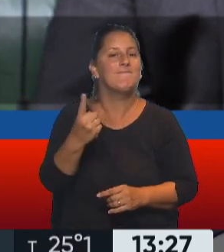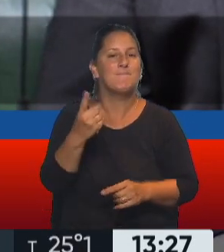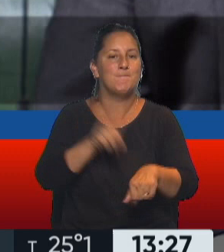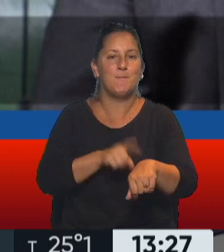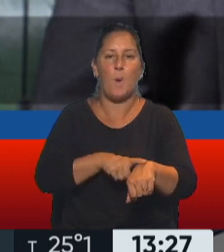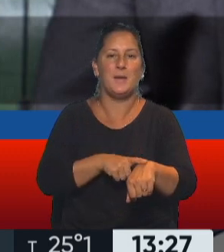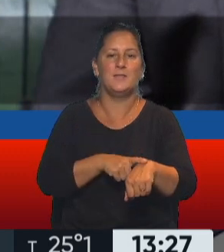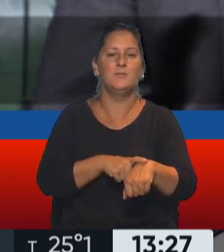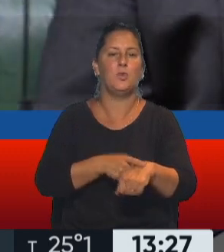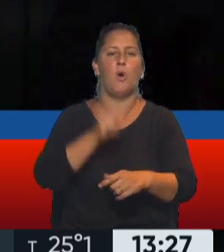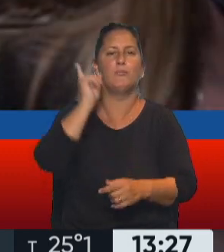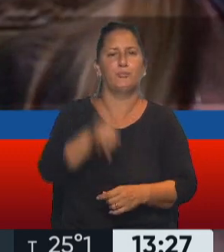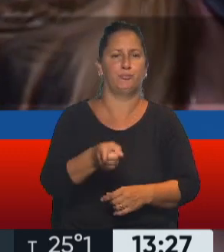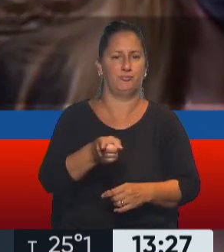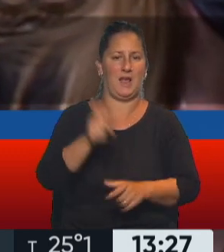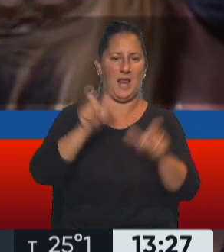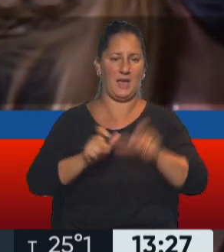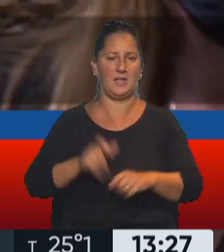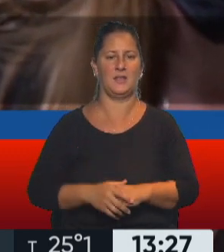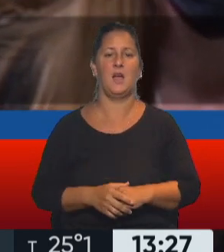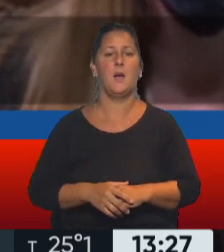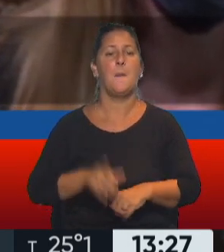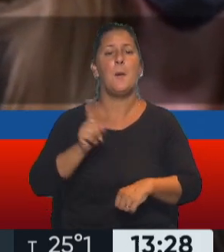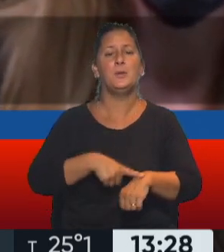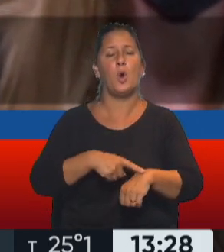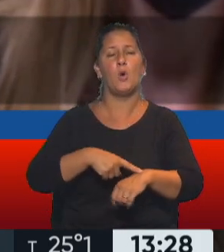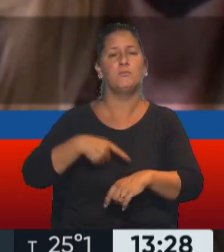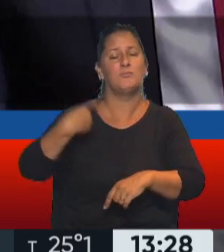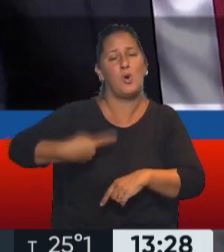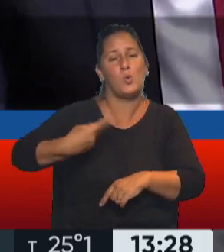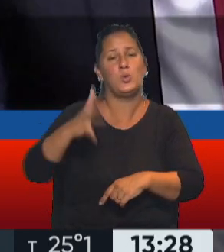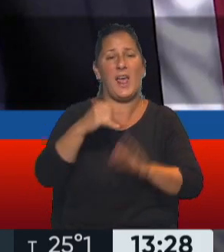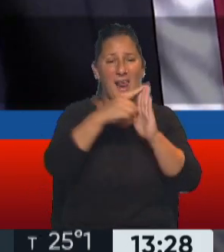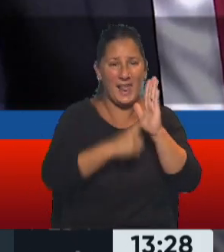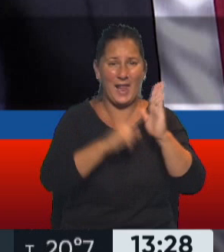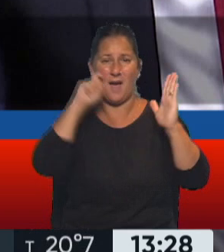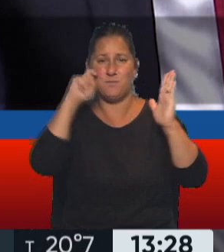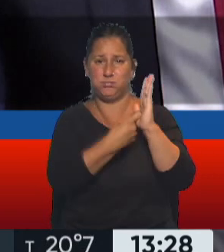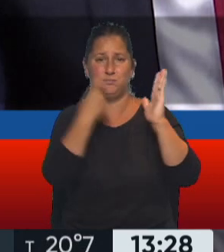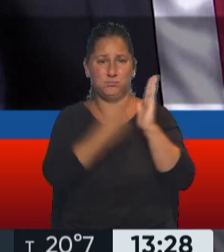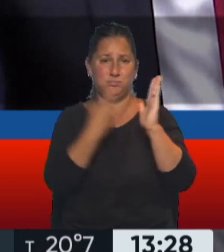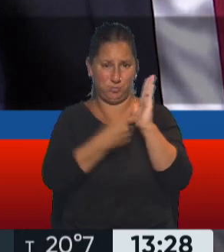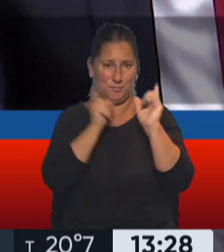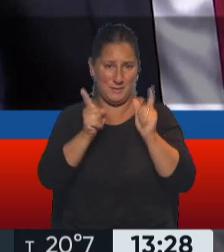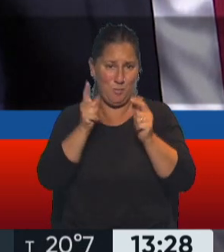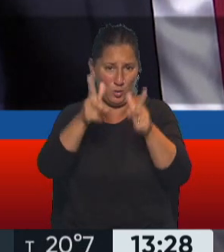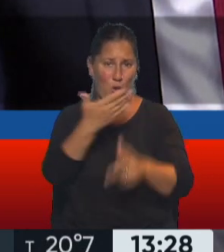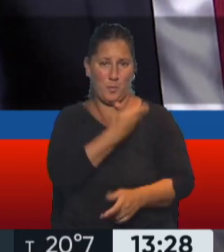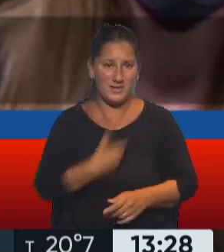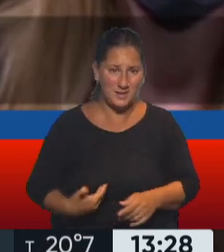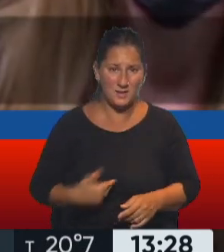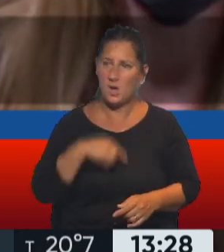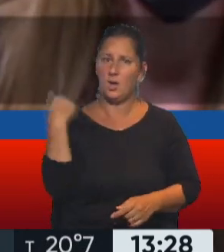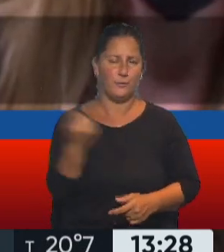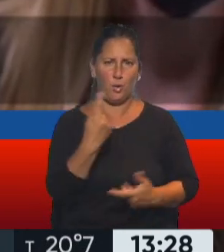on members of the public. By routinely breaking the rules he set, the Prime Minister took us all for fools.